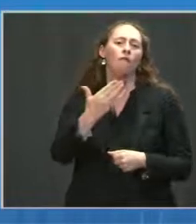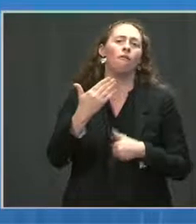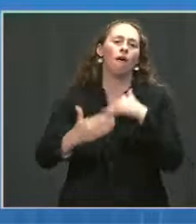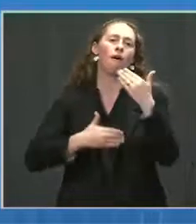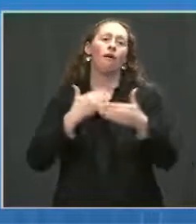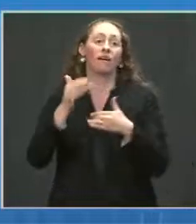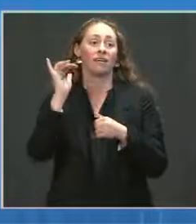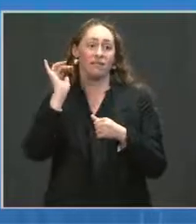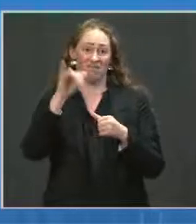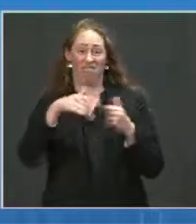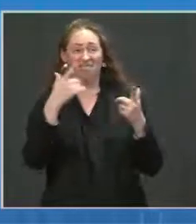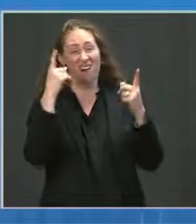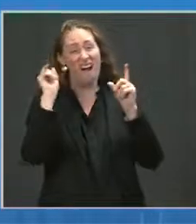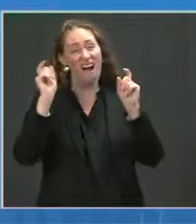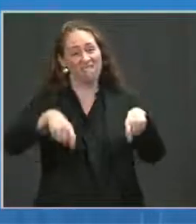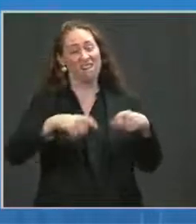pandemic.